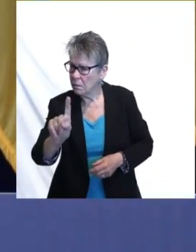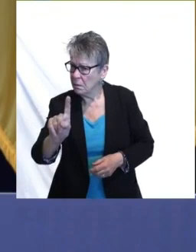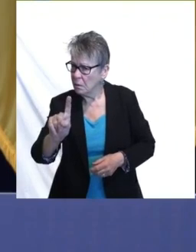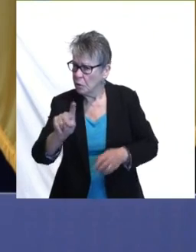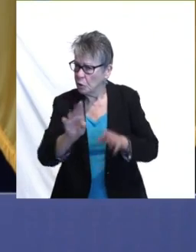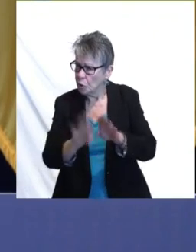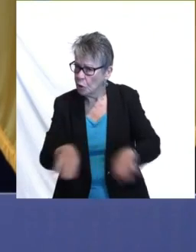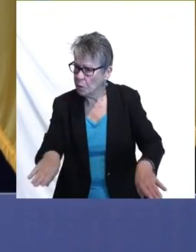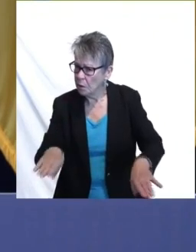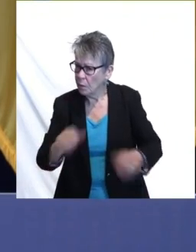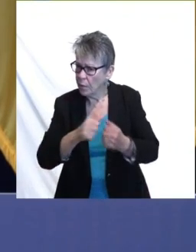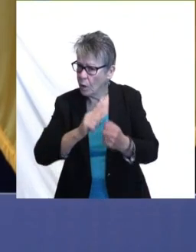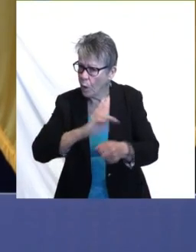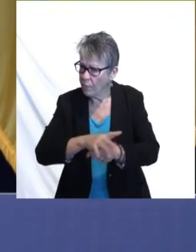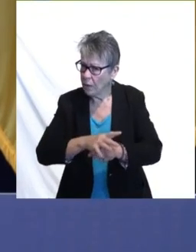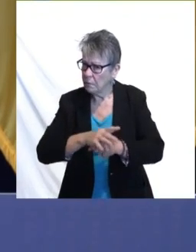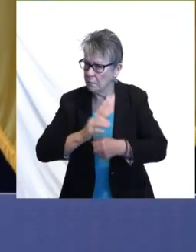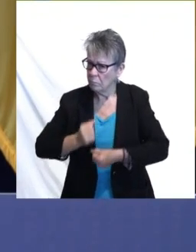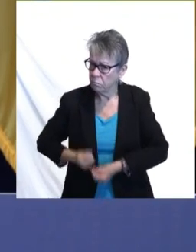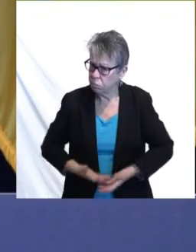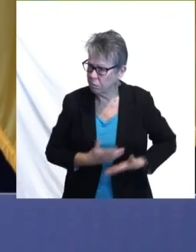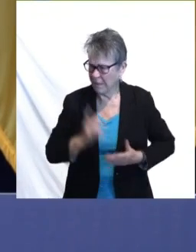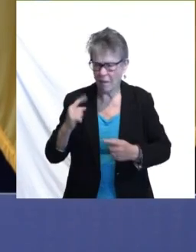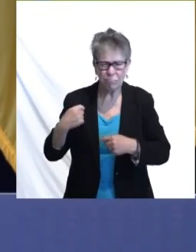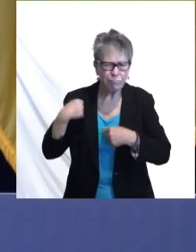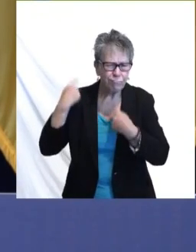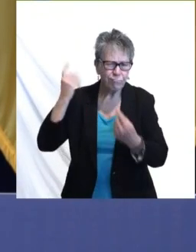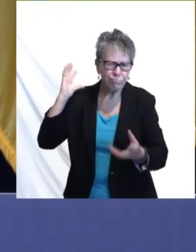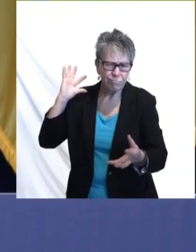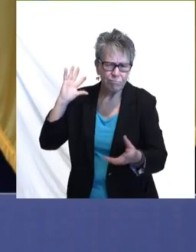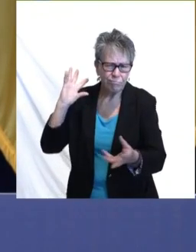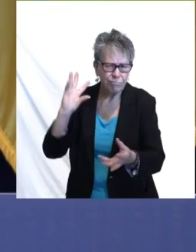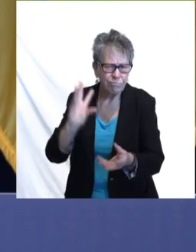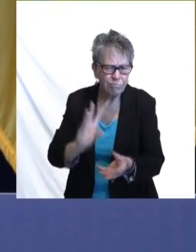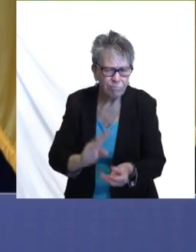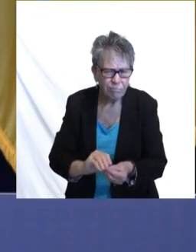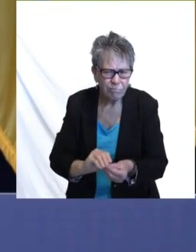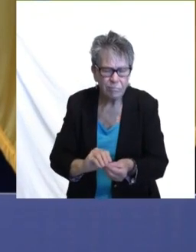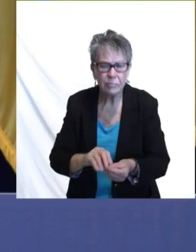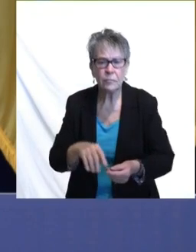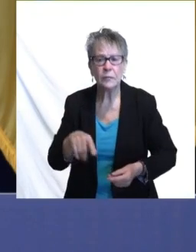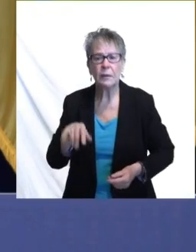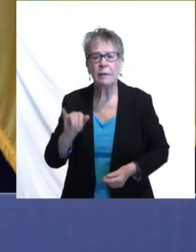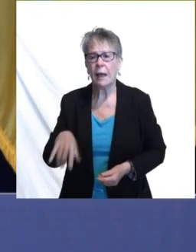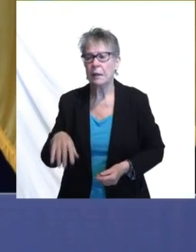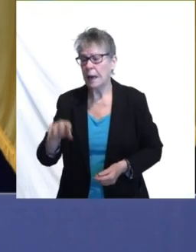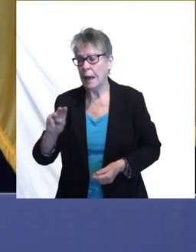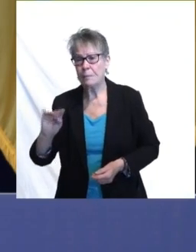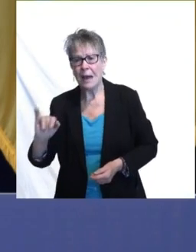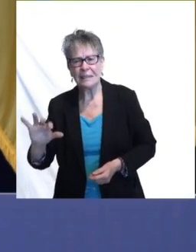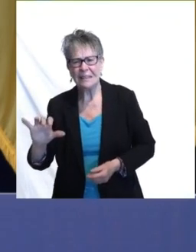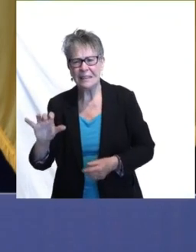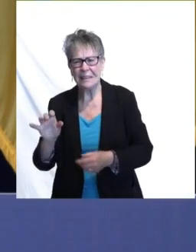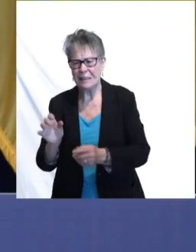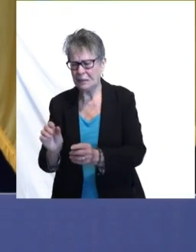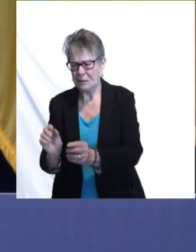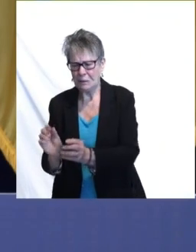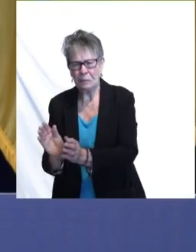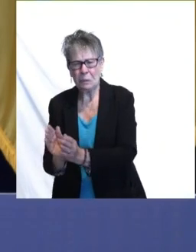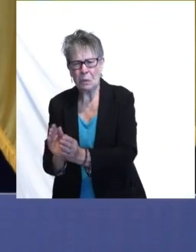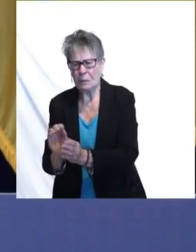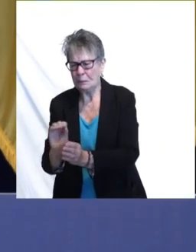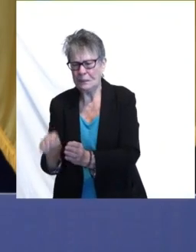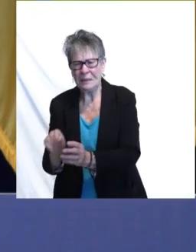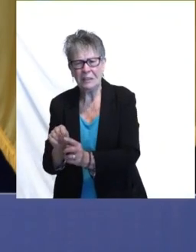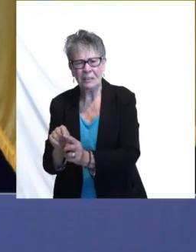So that's a vast, thank God, vast minority of even kids who have been infected. So thank you for those. Tell Alex